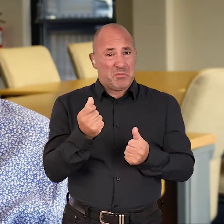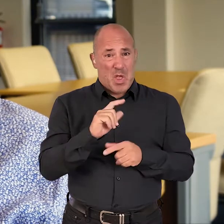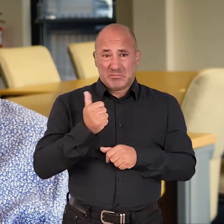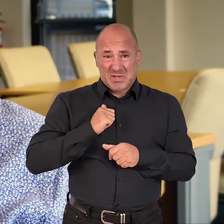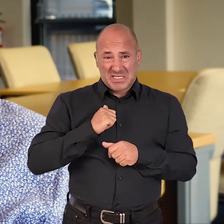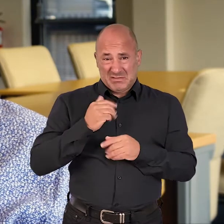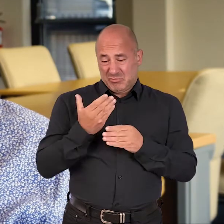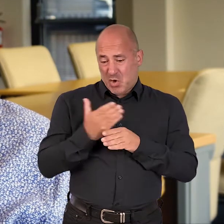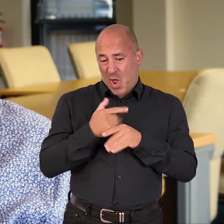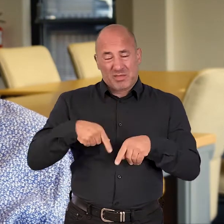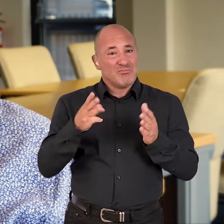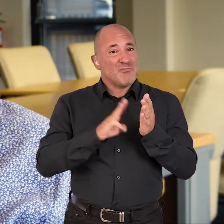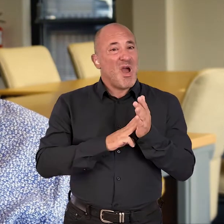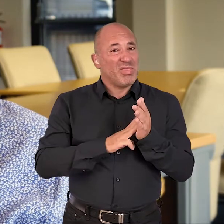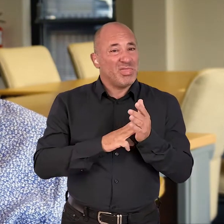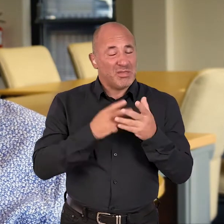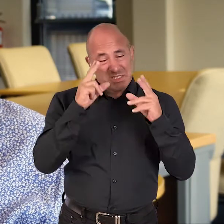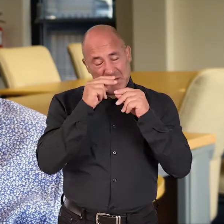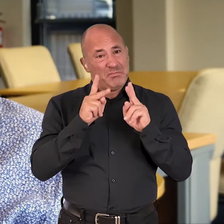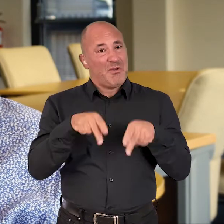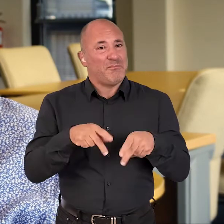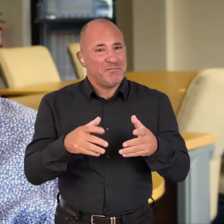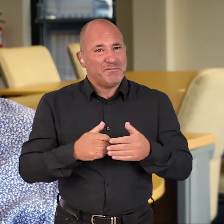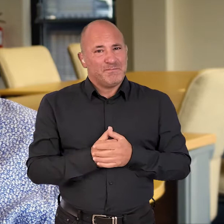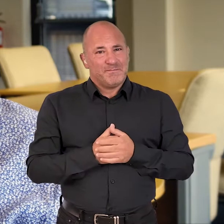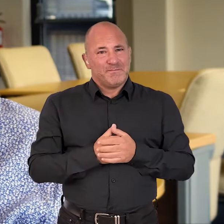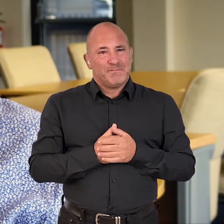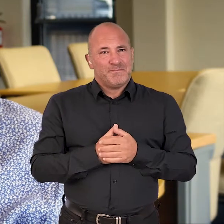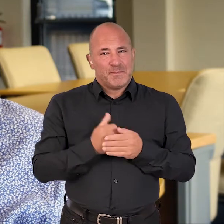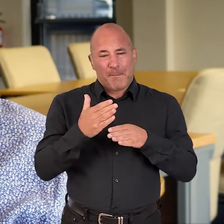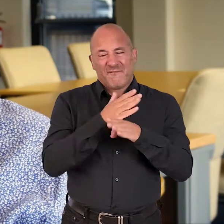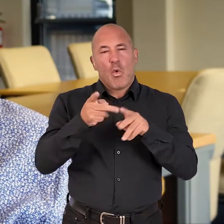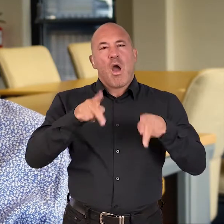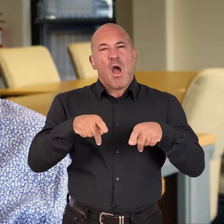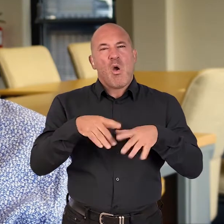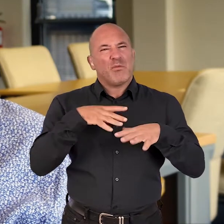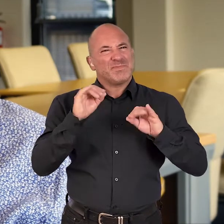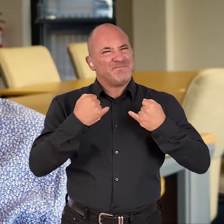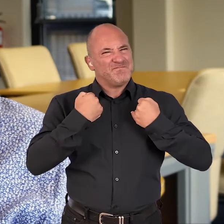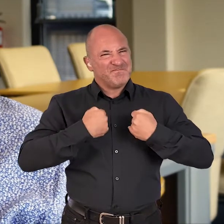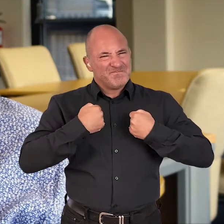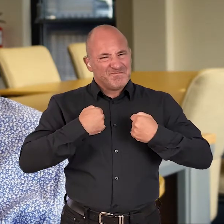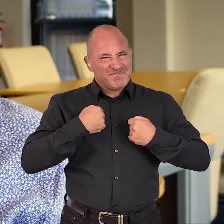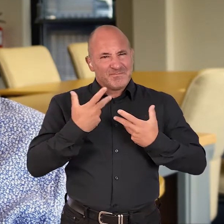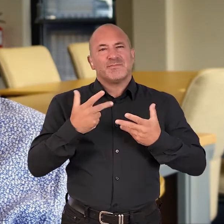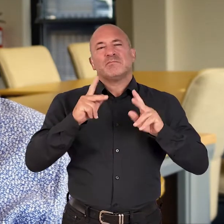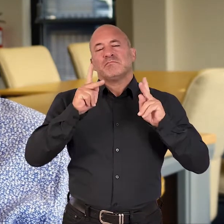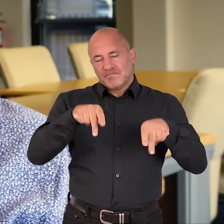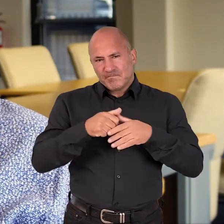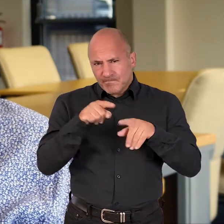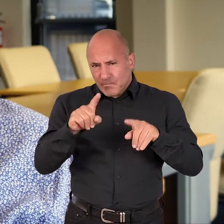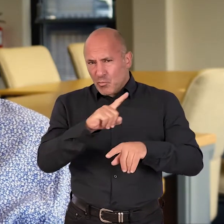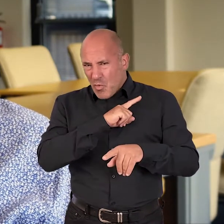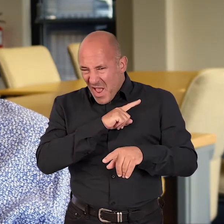unexpectedly in his sleep earlier this month. Phil was not unwell before he passed away, and his cause of death